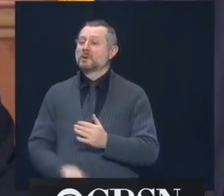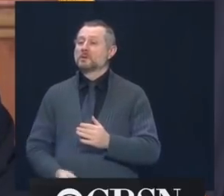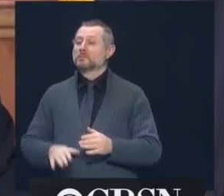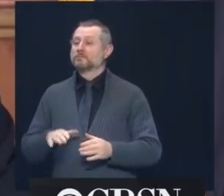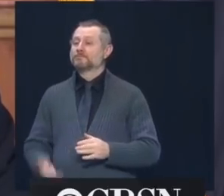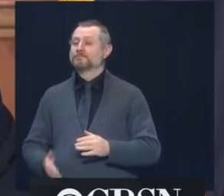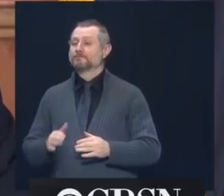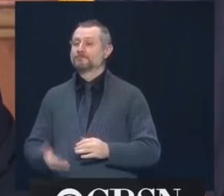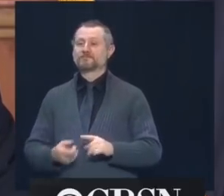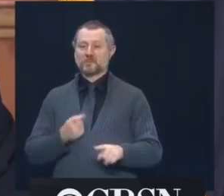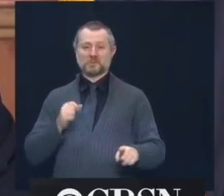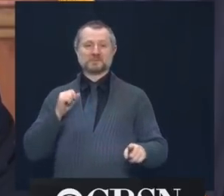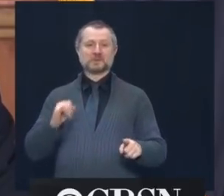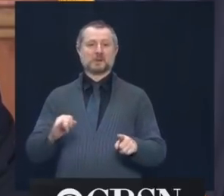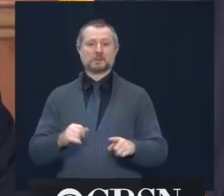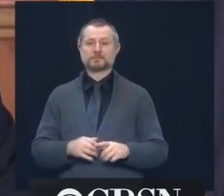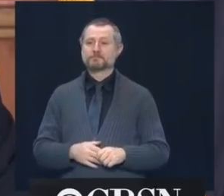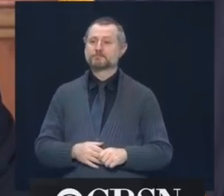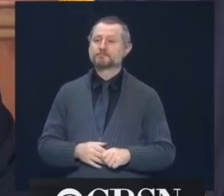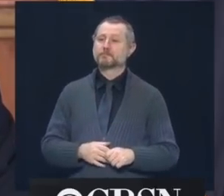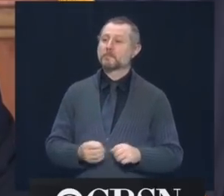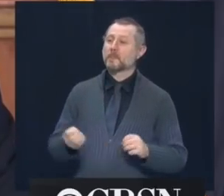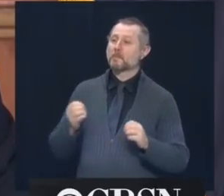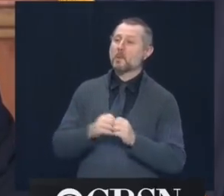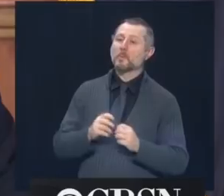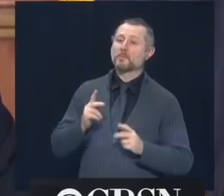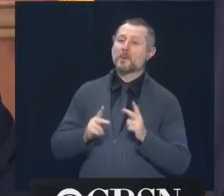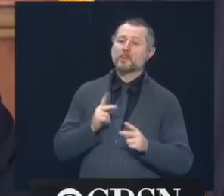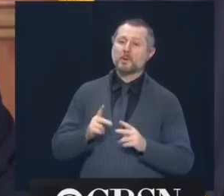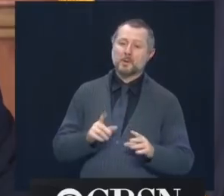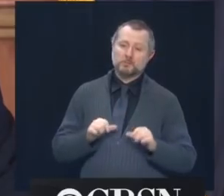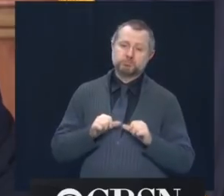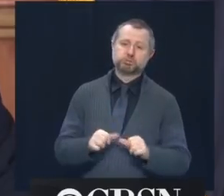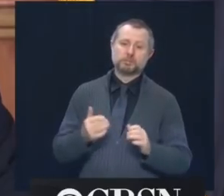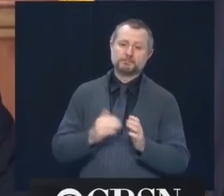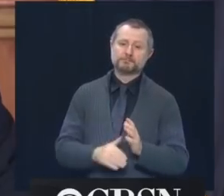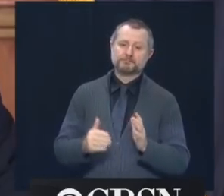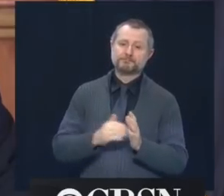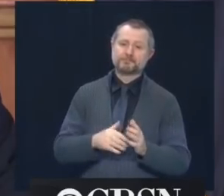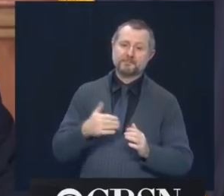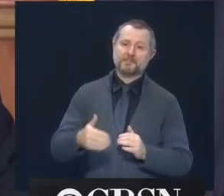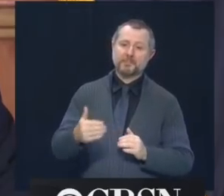Island. More people are dying on Staten Island.